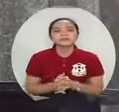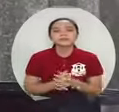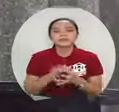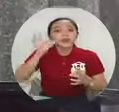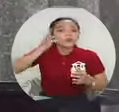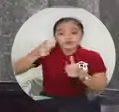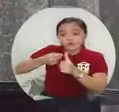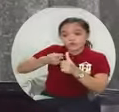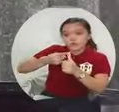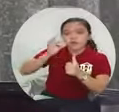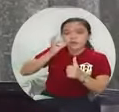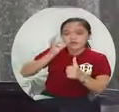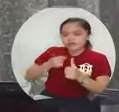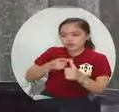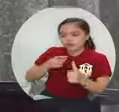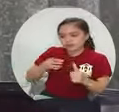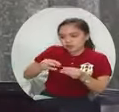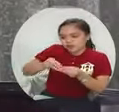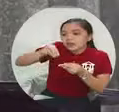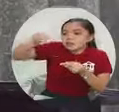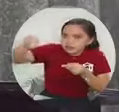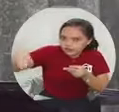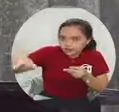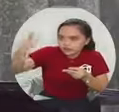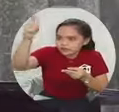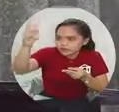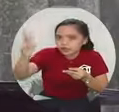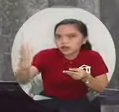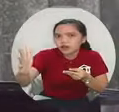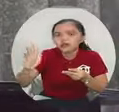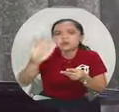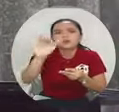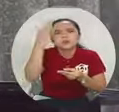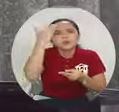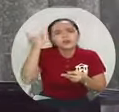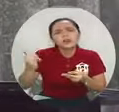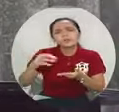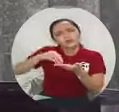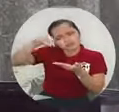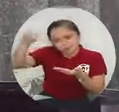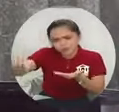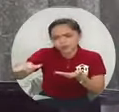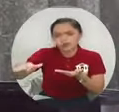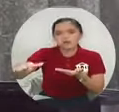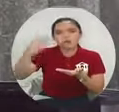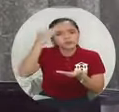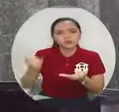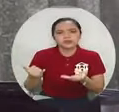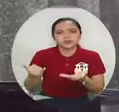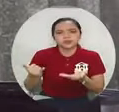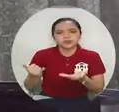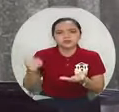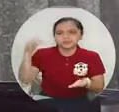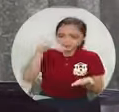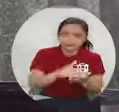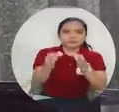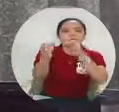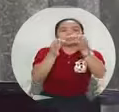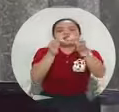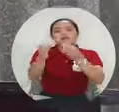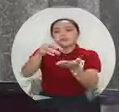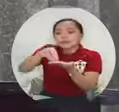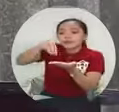Lord. And also, first fruit giving is only one form of an offering we give unto God. We know that. And again,